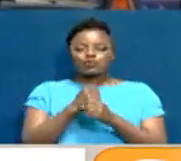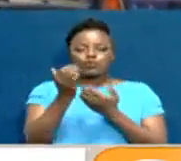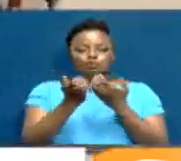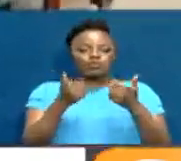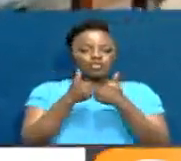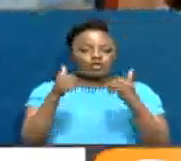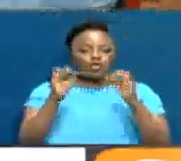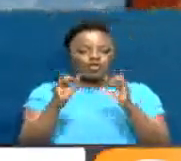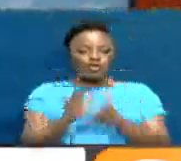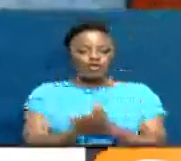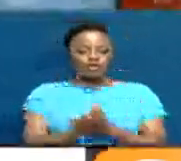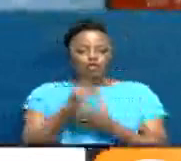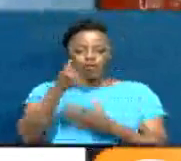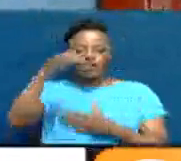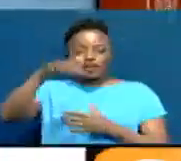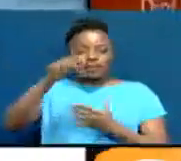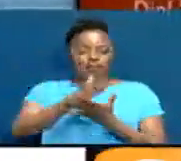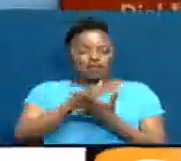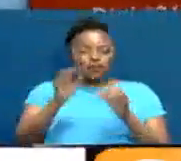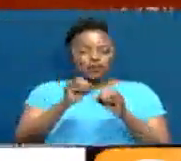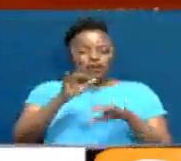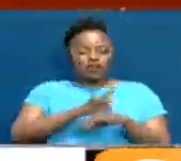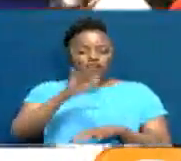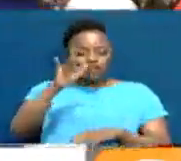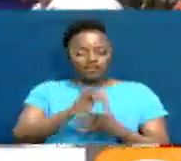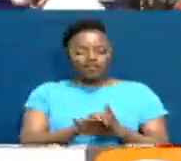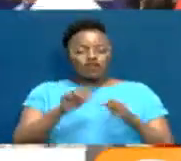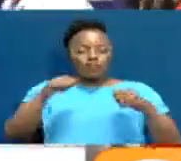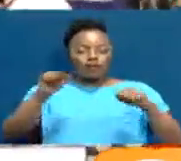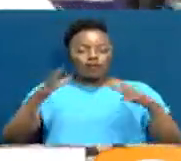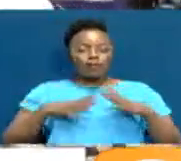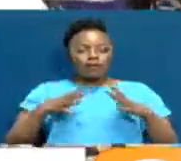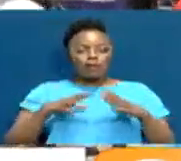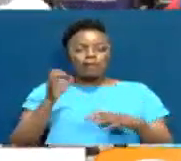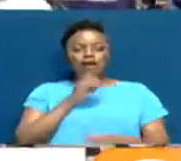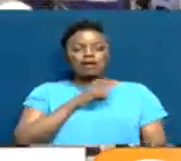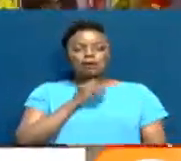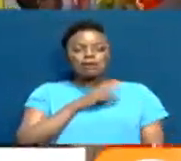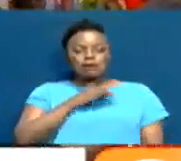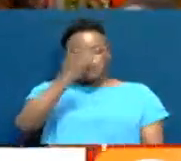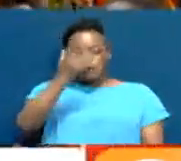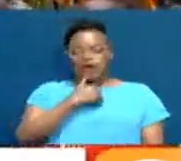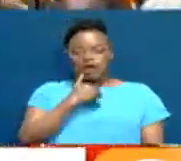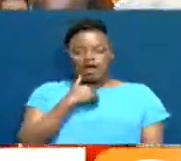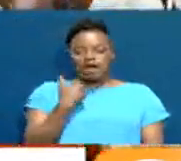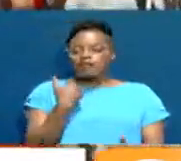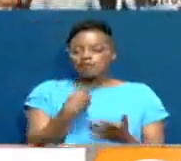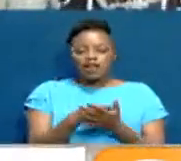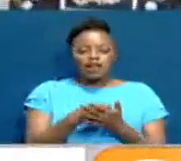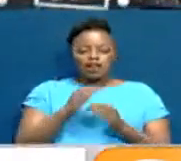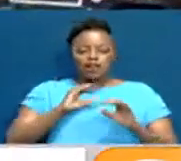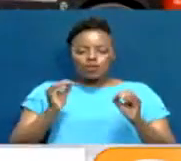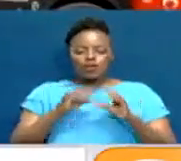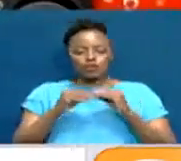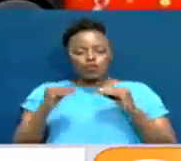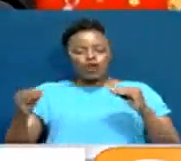vizuri. But it's not only the matatu sector that is affected. Bodaboda riders are also complaining of reduced earnings, pushing them to work